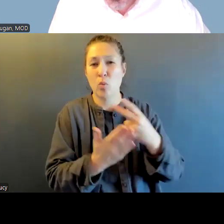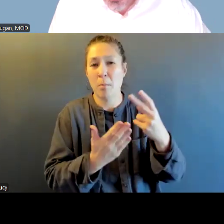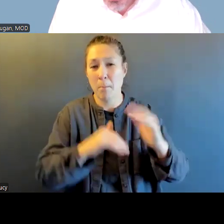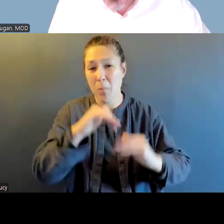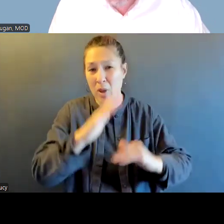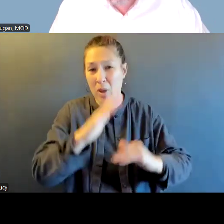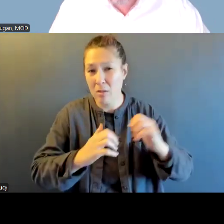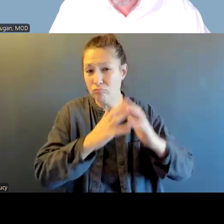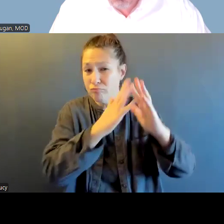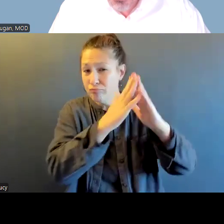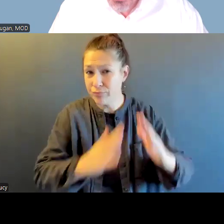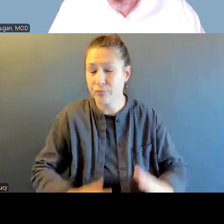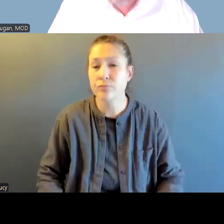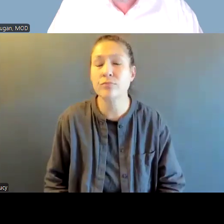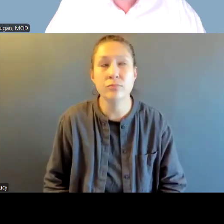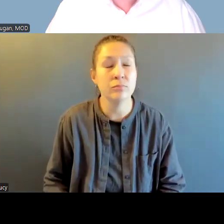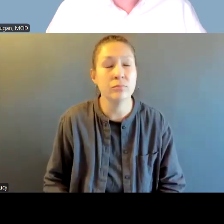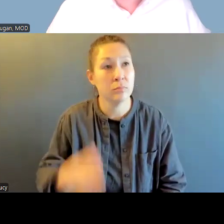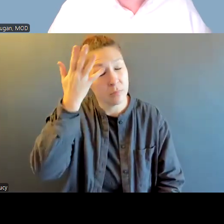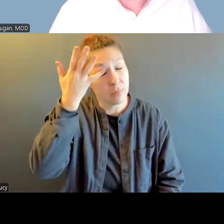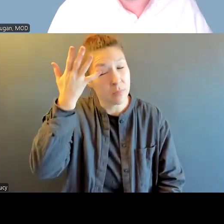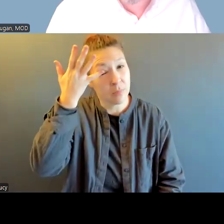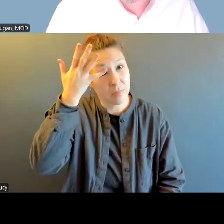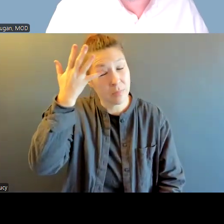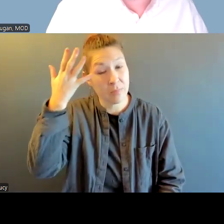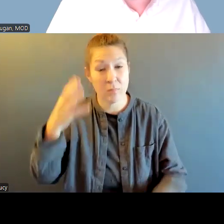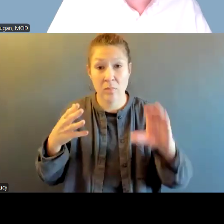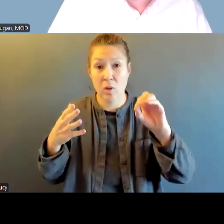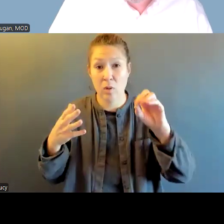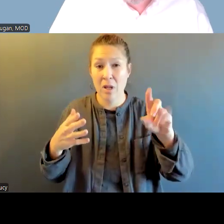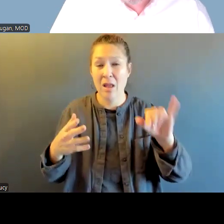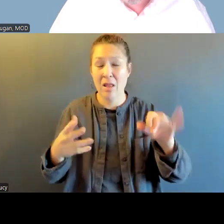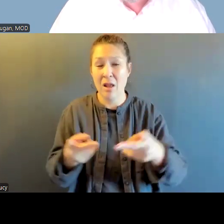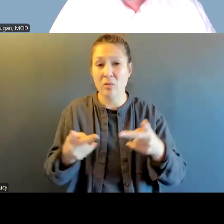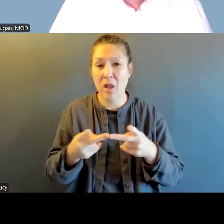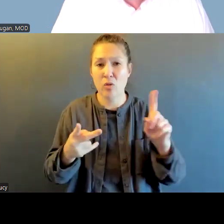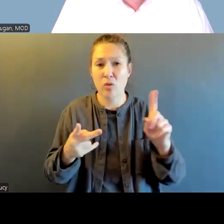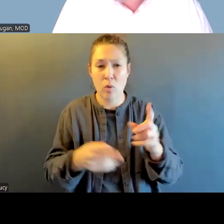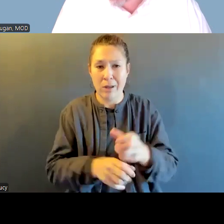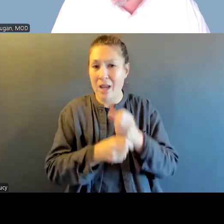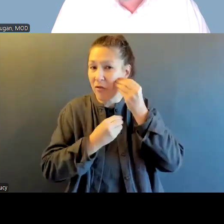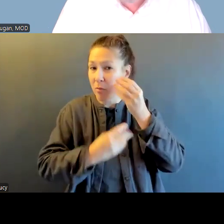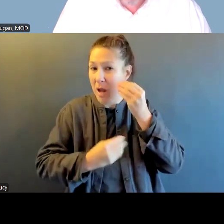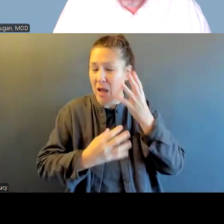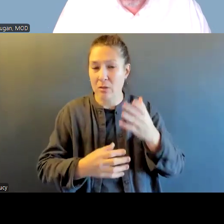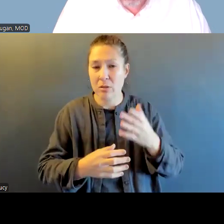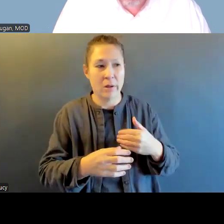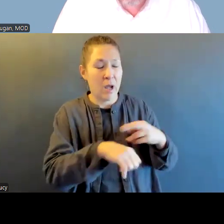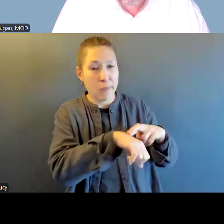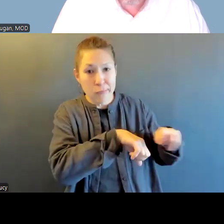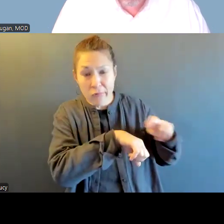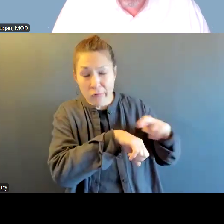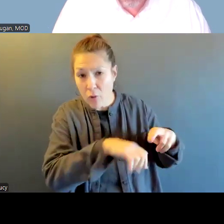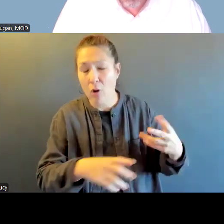And CODs also serve as information hubs for people with disabilities, offering guidance and referrals to individuals, businesses, and public